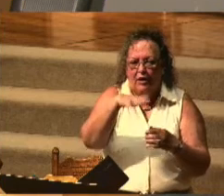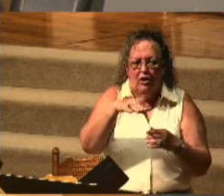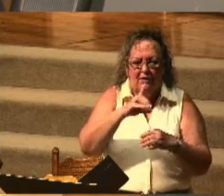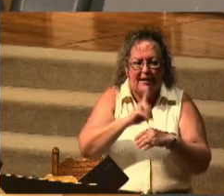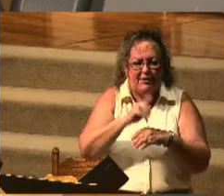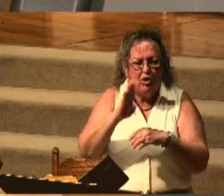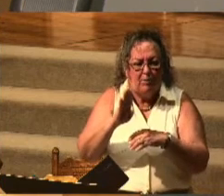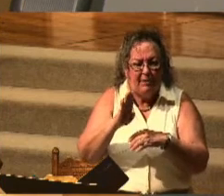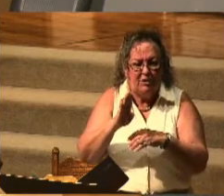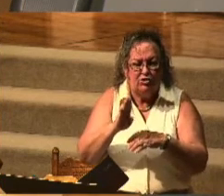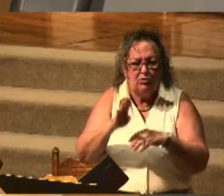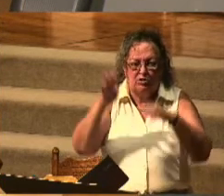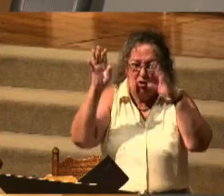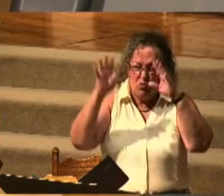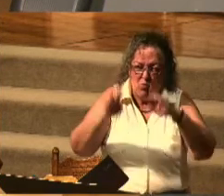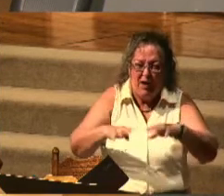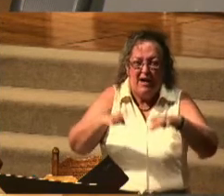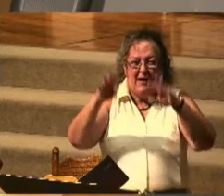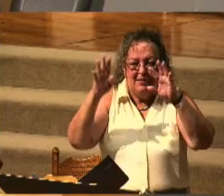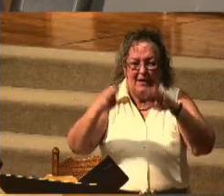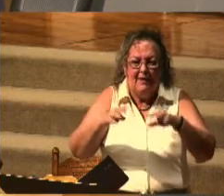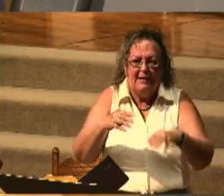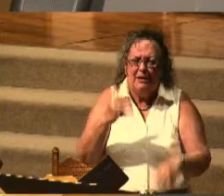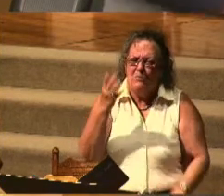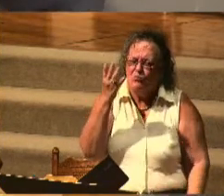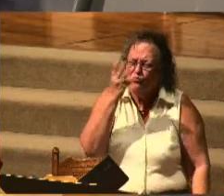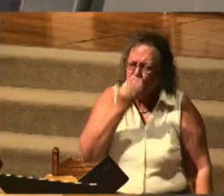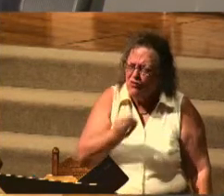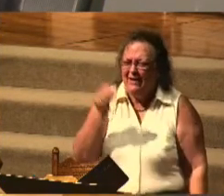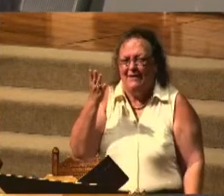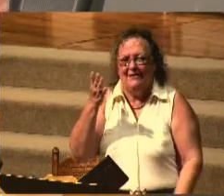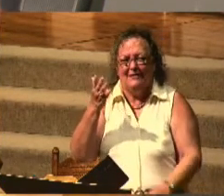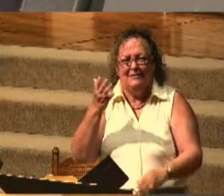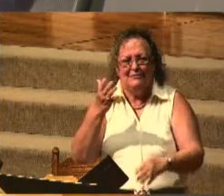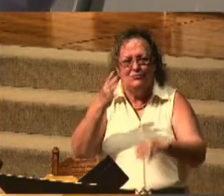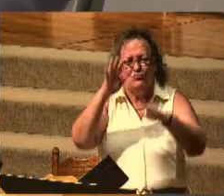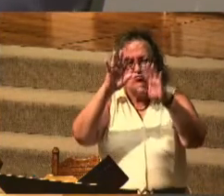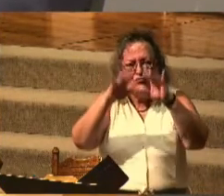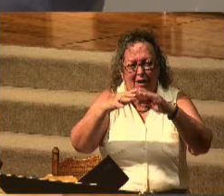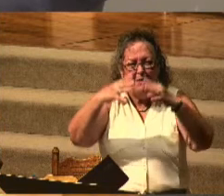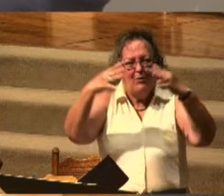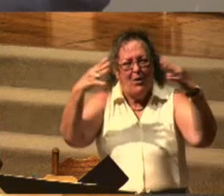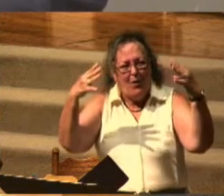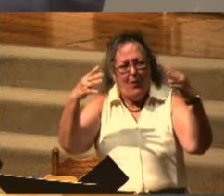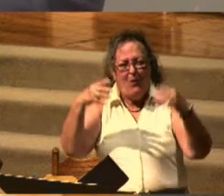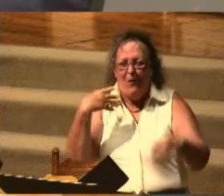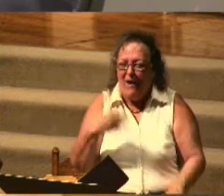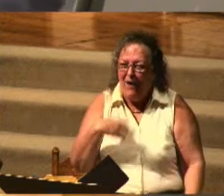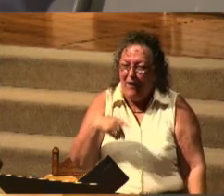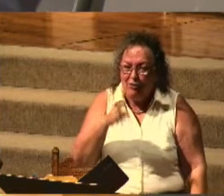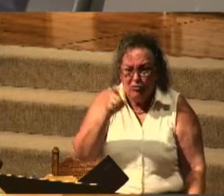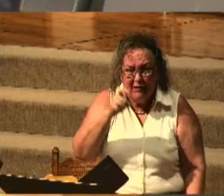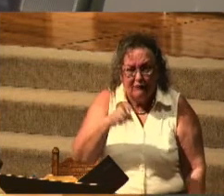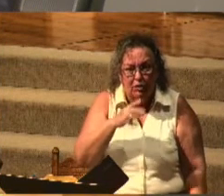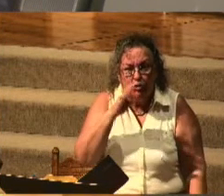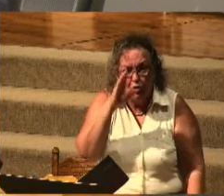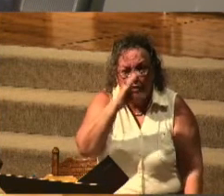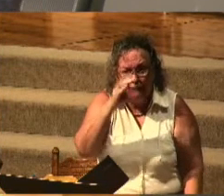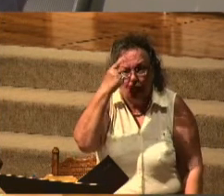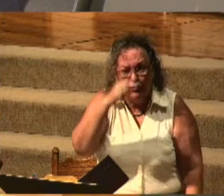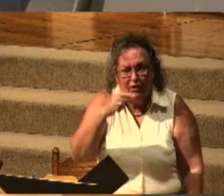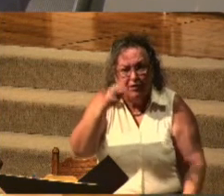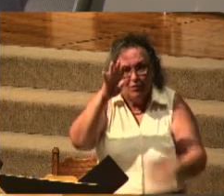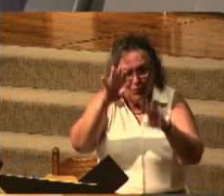was a rainstorm and had the prettiest rainbow right over there. You just got to look for the rainbow. That's all.